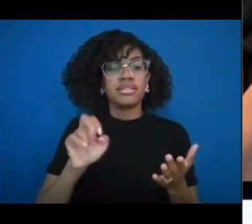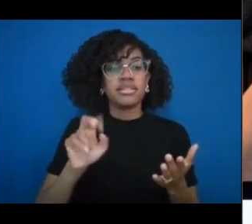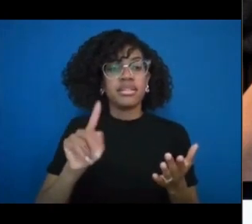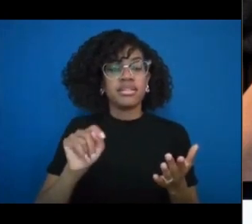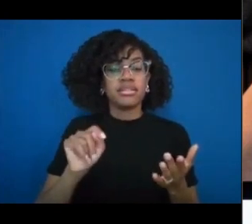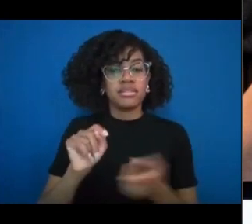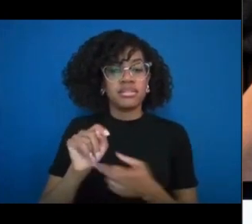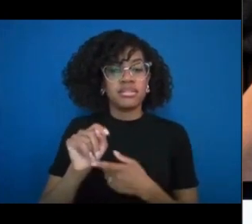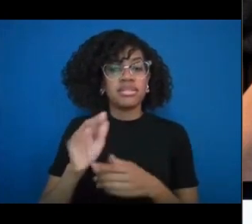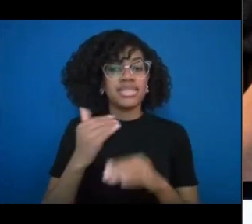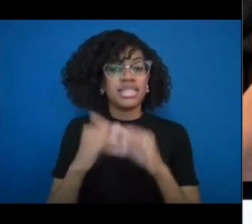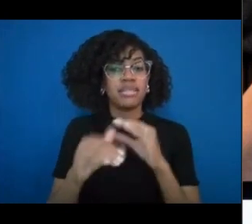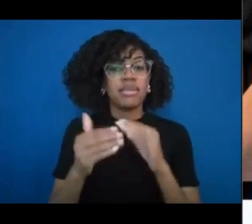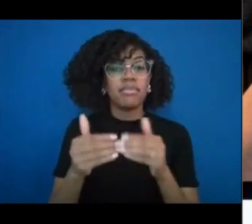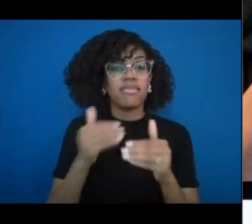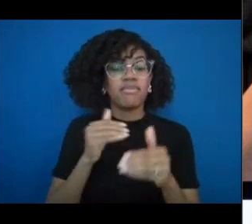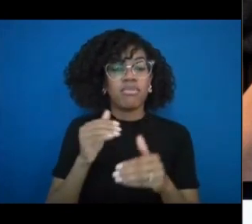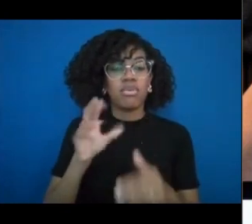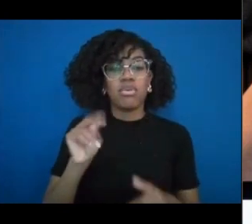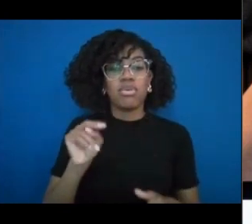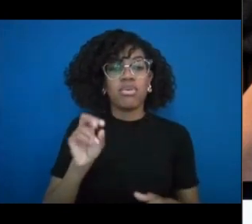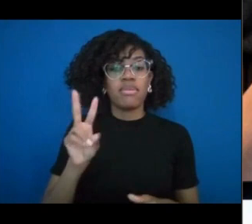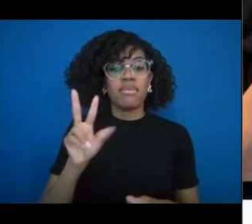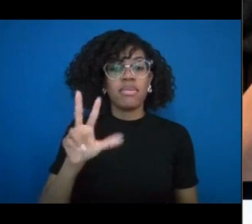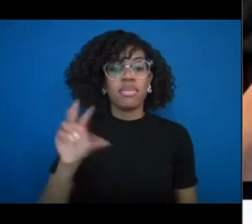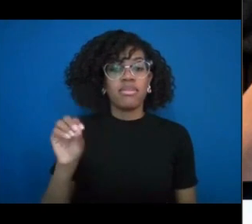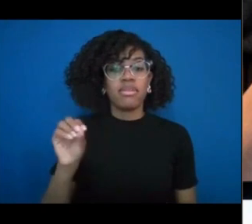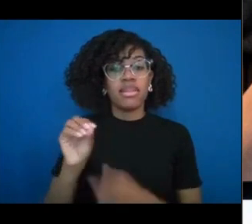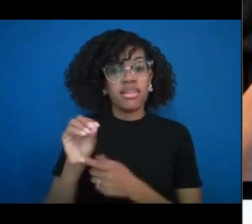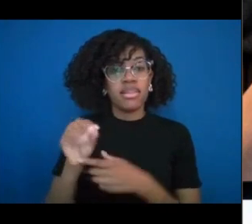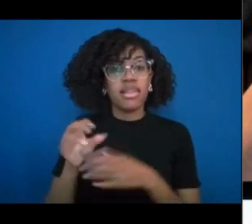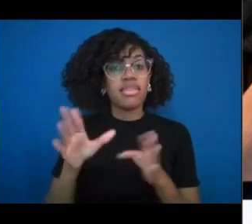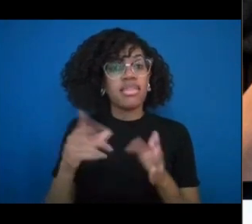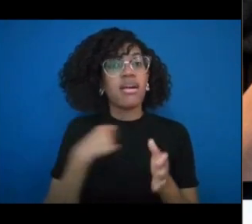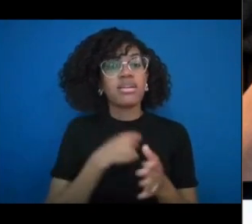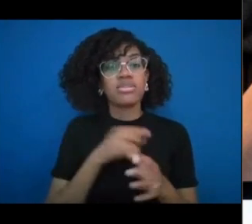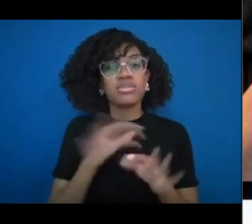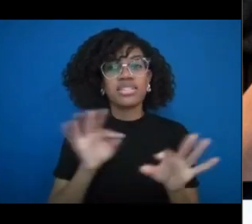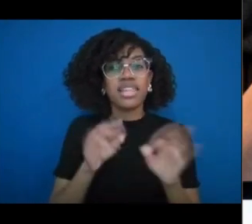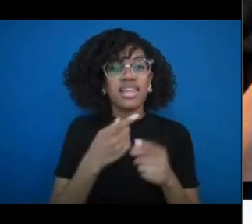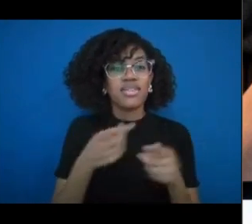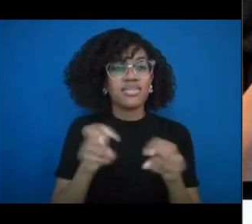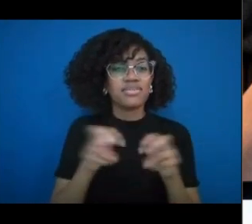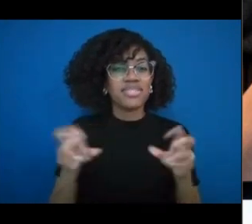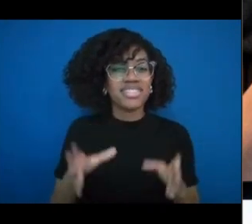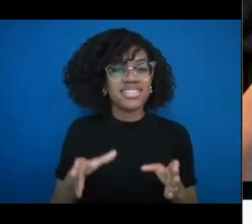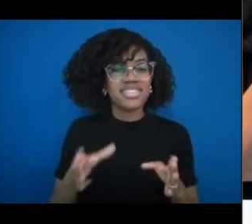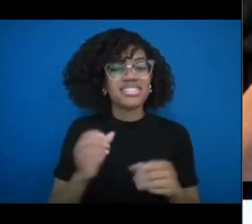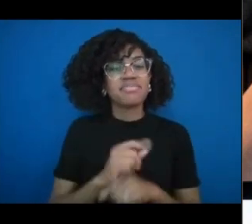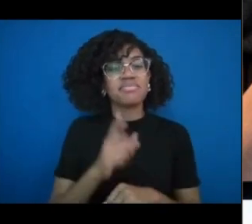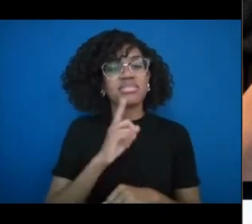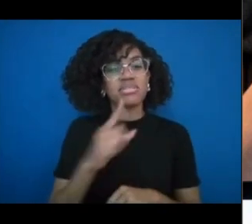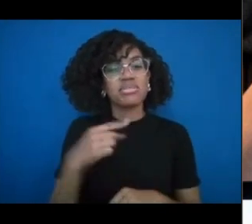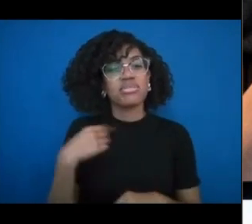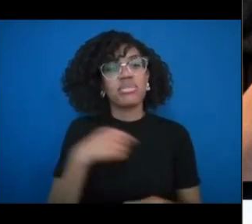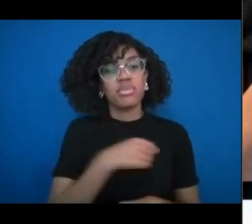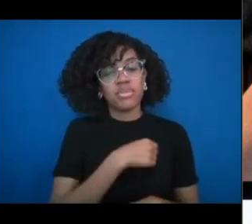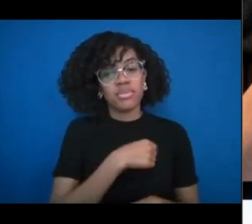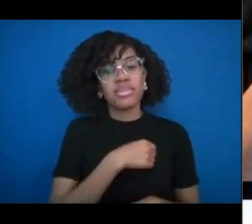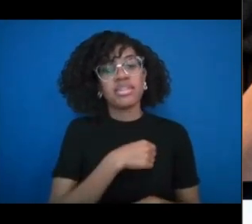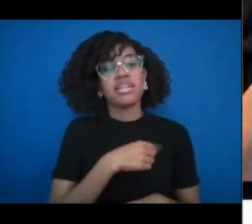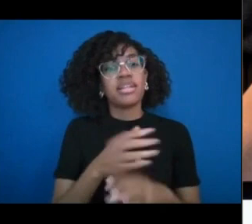by November 30th to allow us to select those experts to make sure that we are getting the